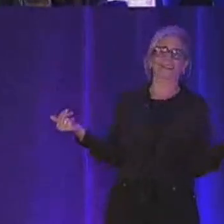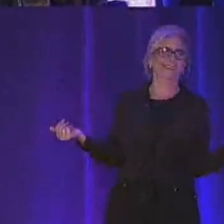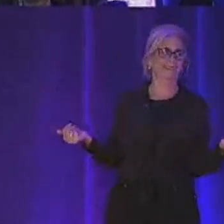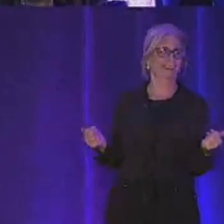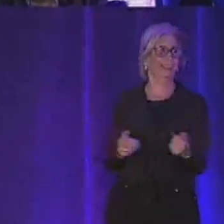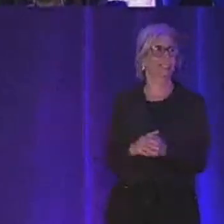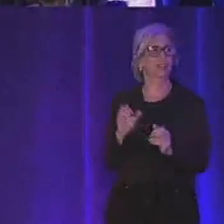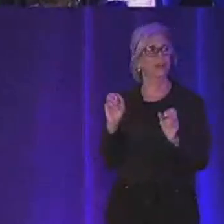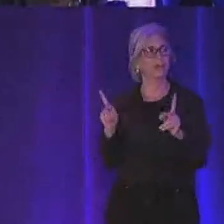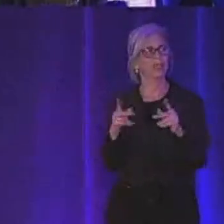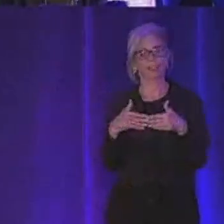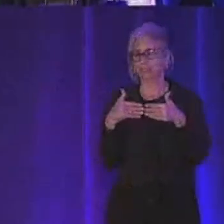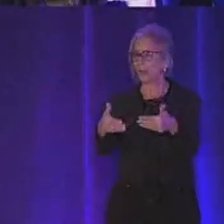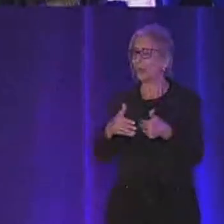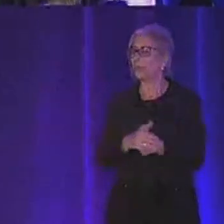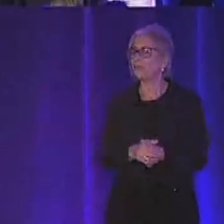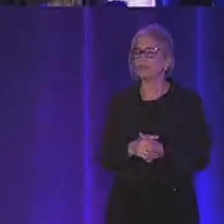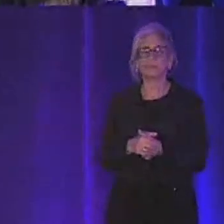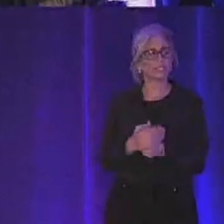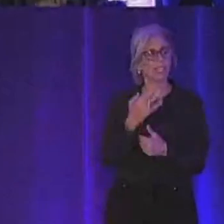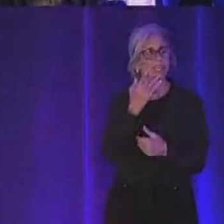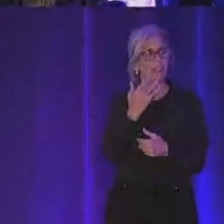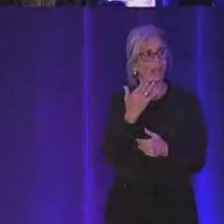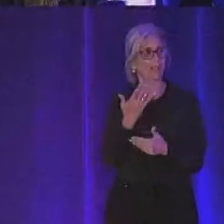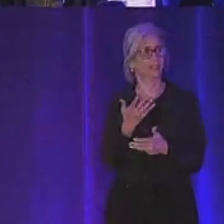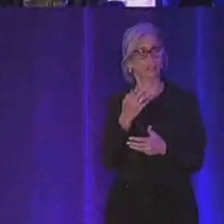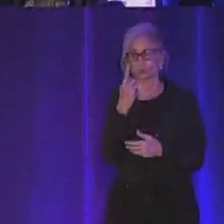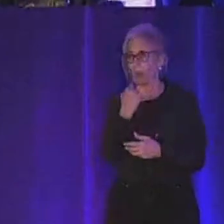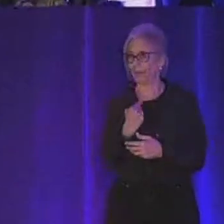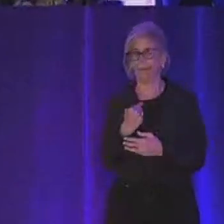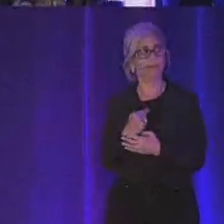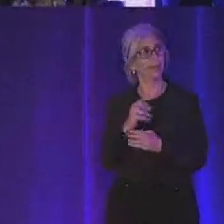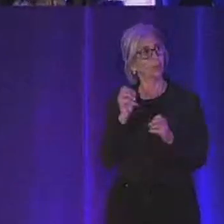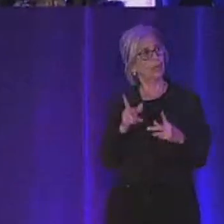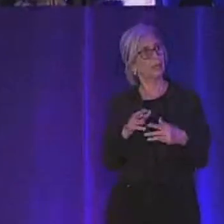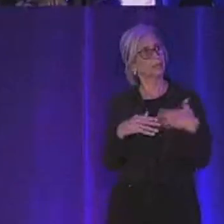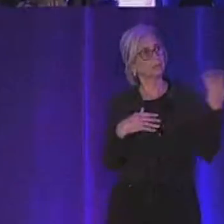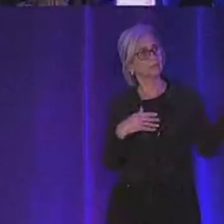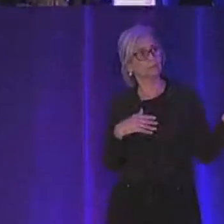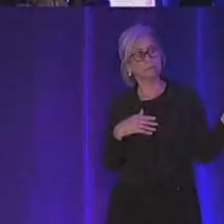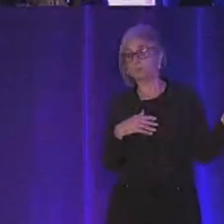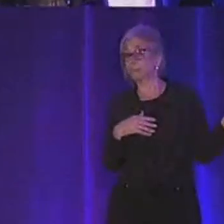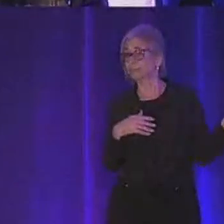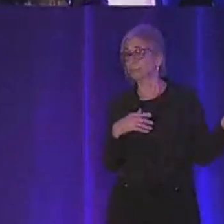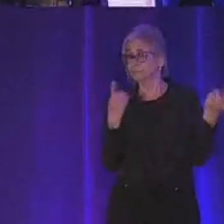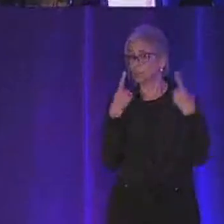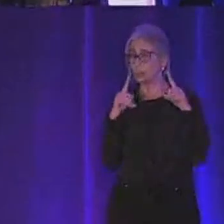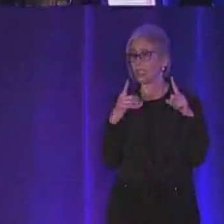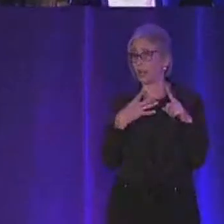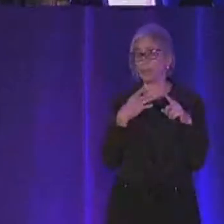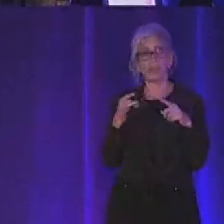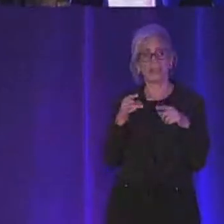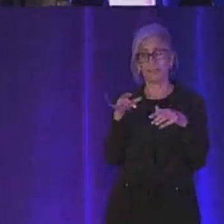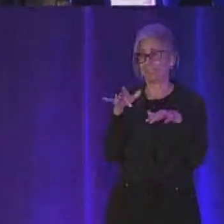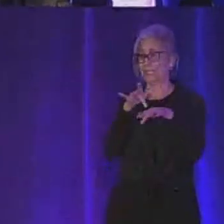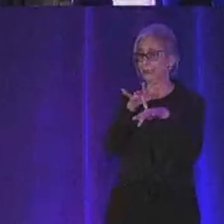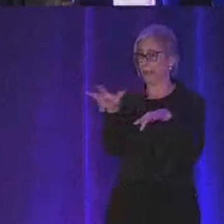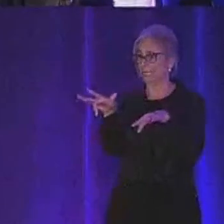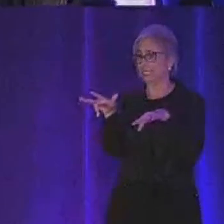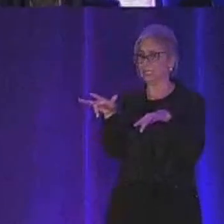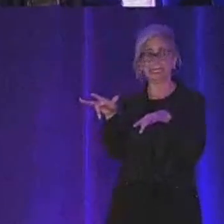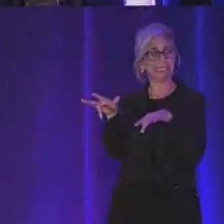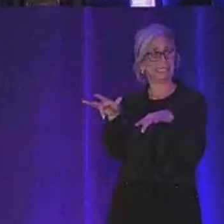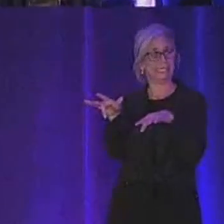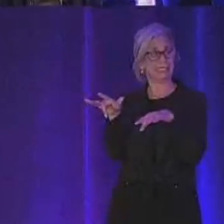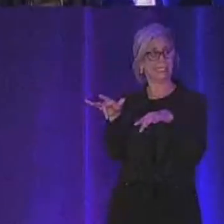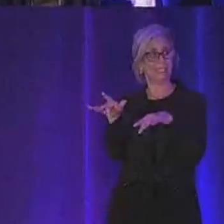All right, let's go. Color red. Okay, kind of works. I don't like that spacing. I don't like when multi-line strings do this. Y'all